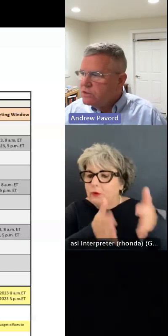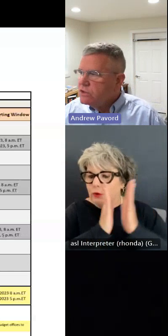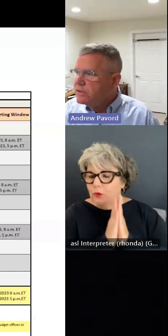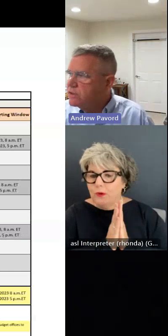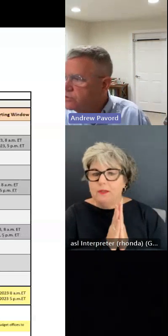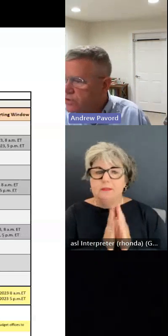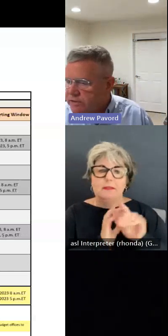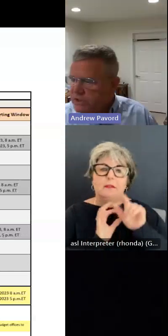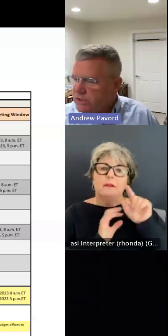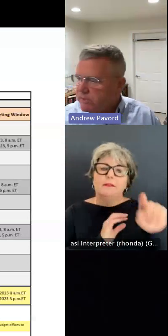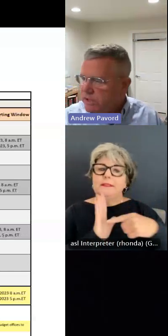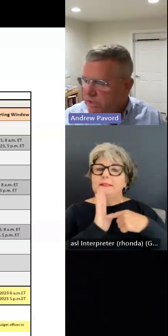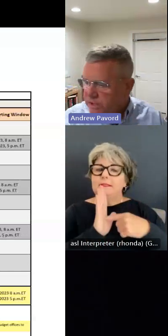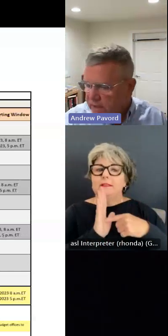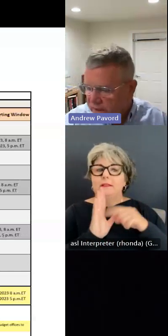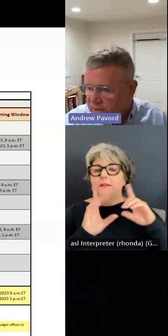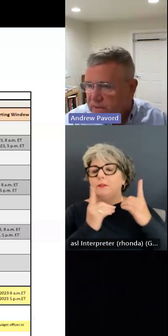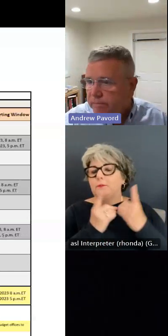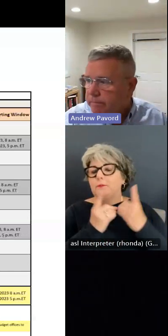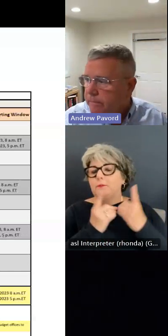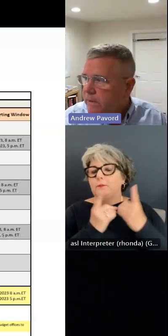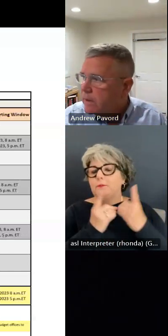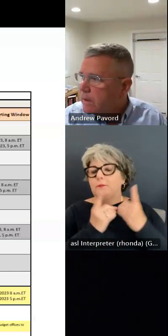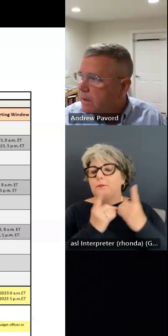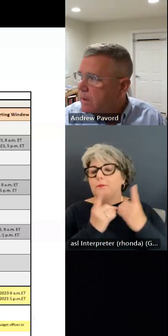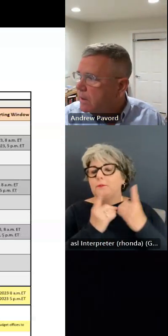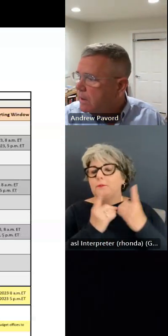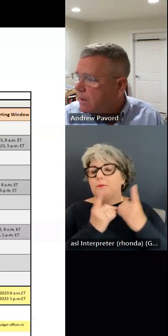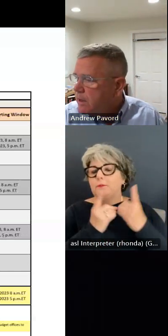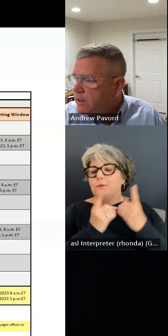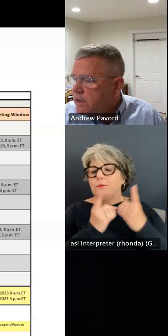So this is just the Treasury submission deadlines.